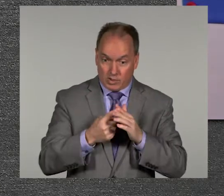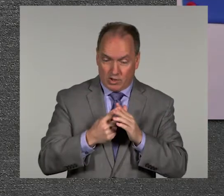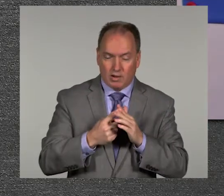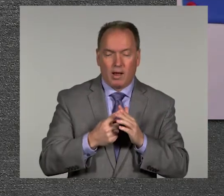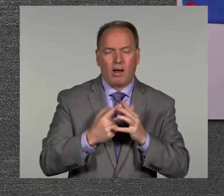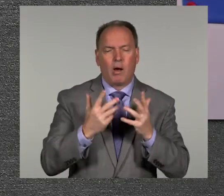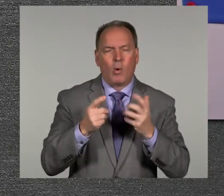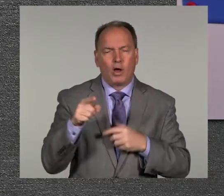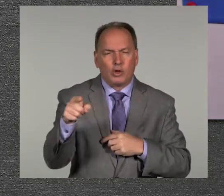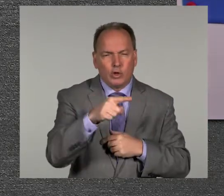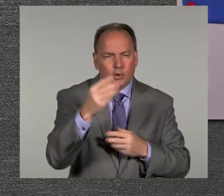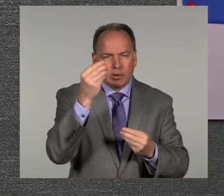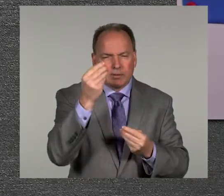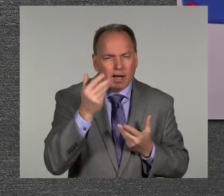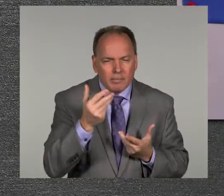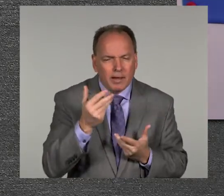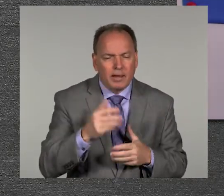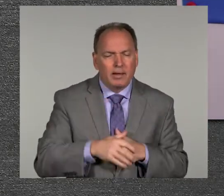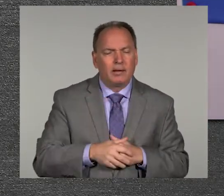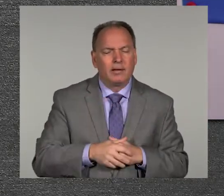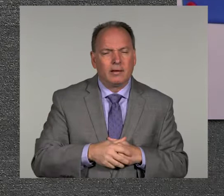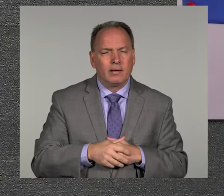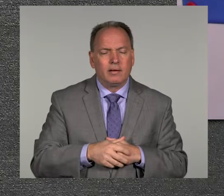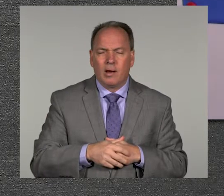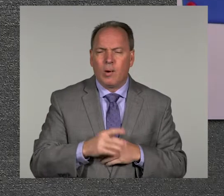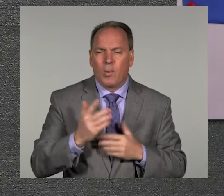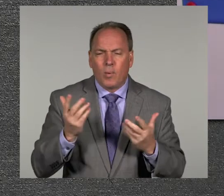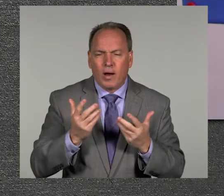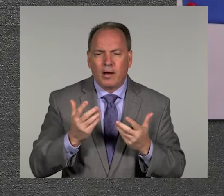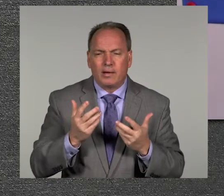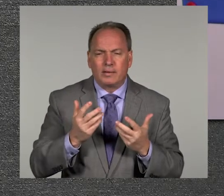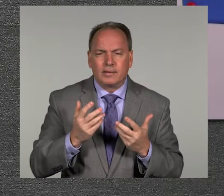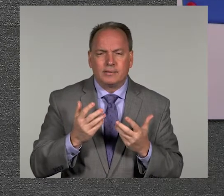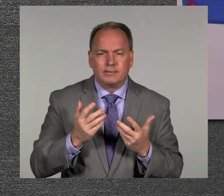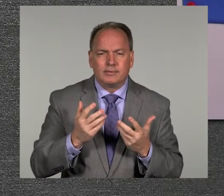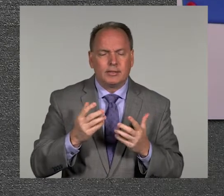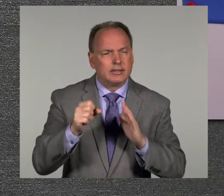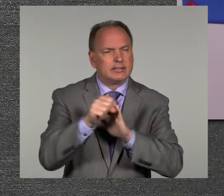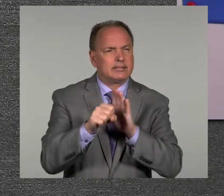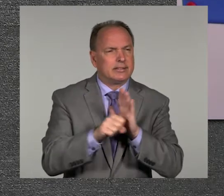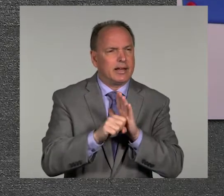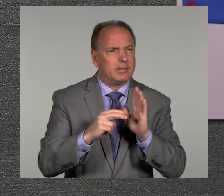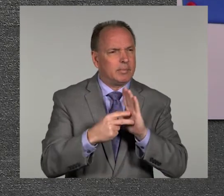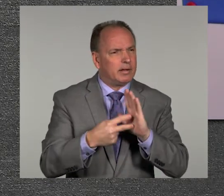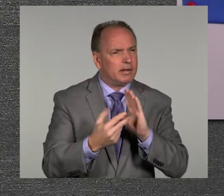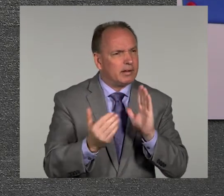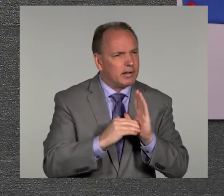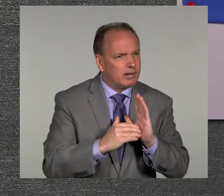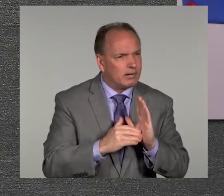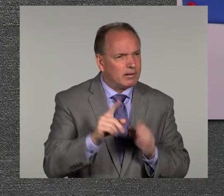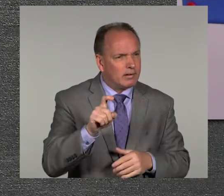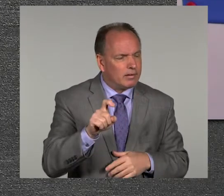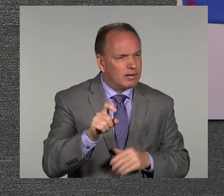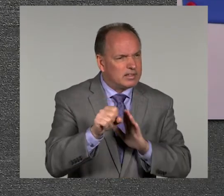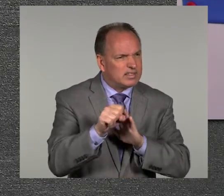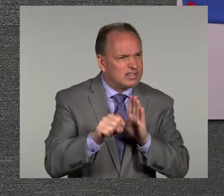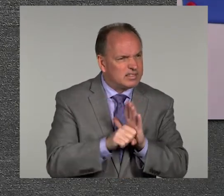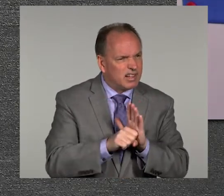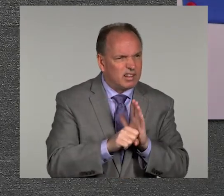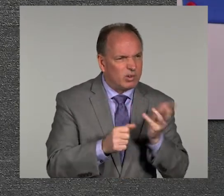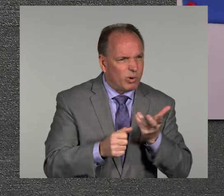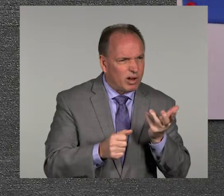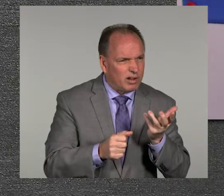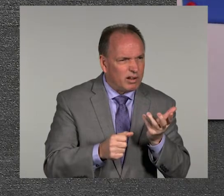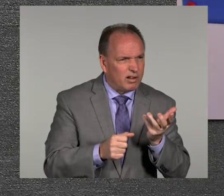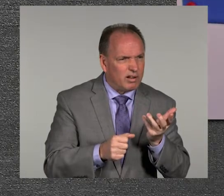get started, I want you to tell me what a state is. What is a